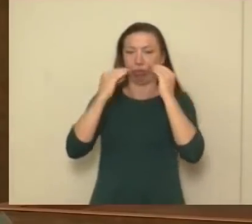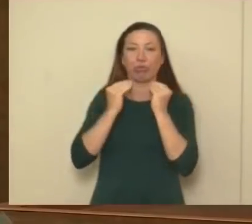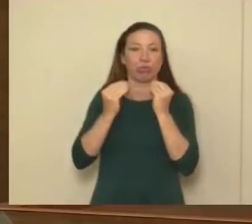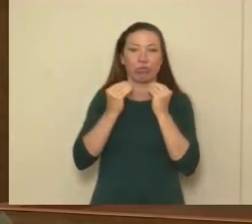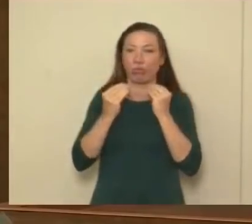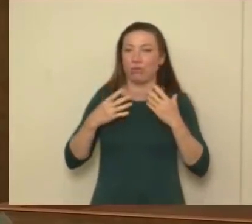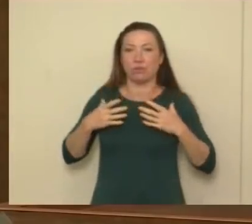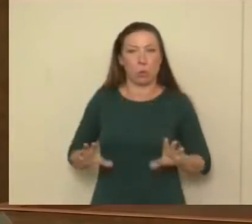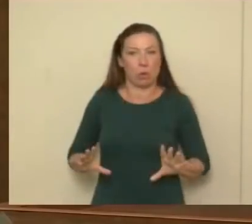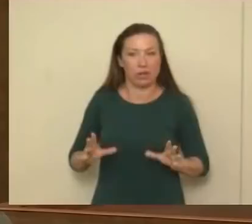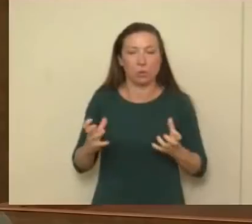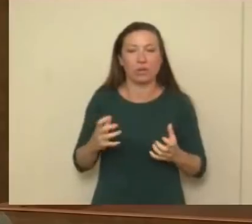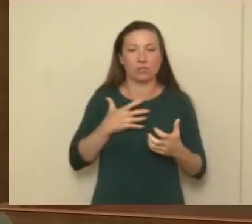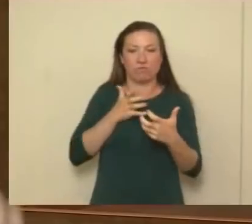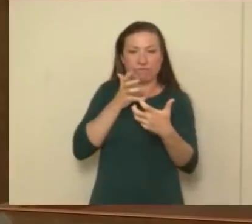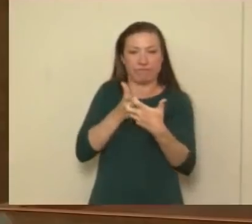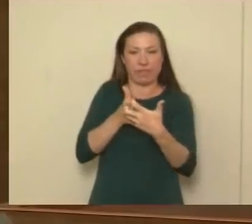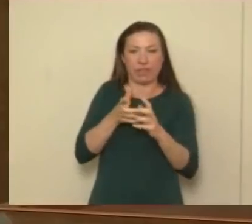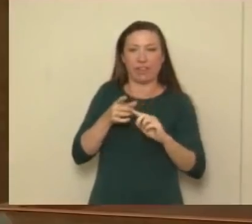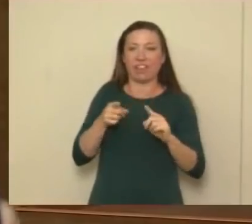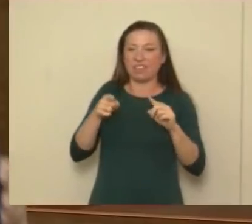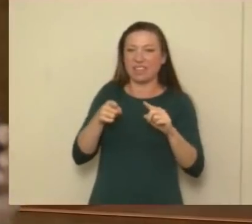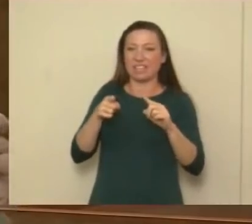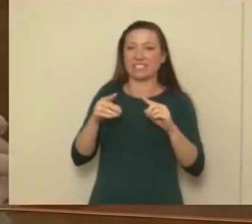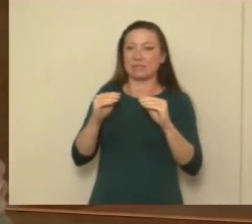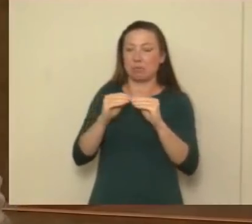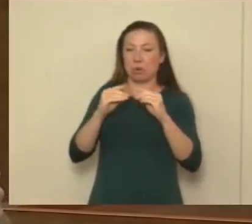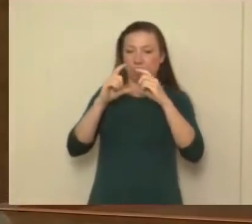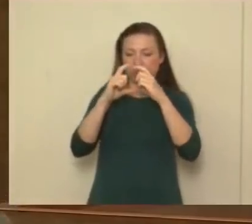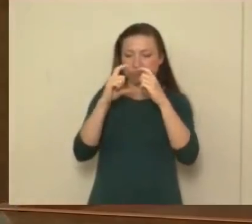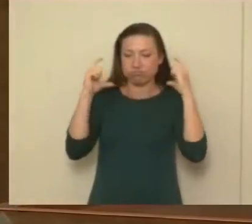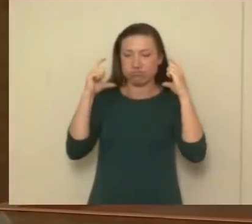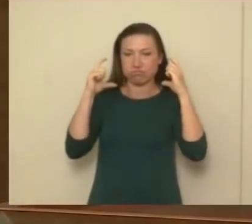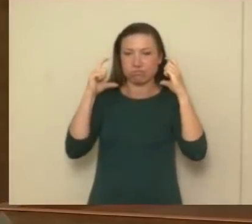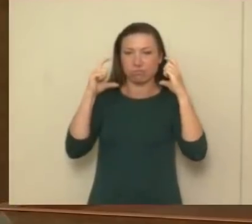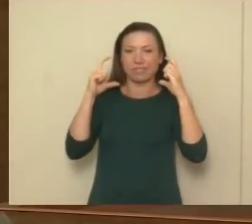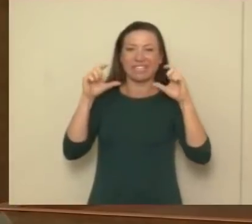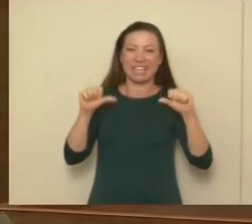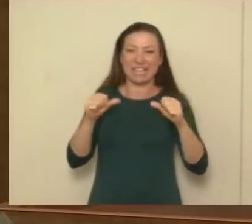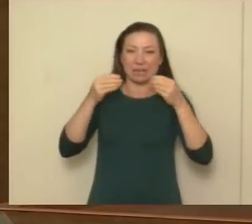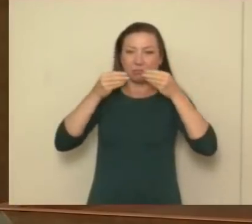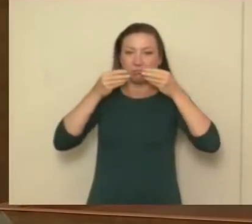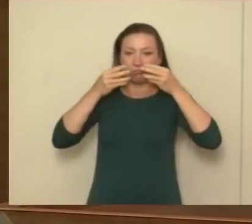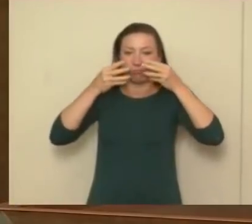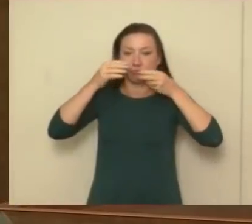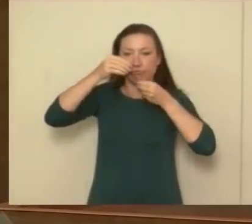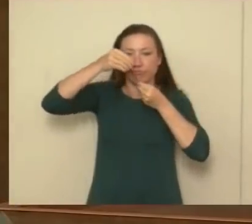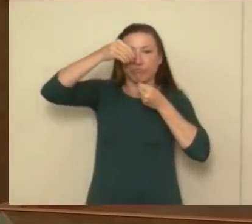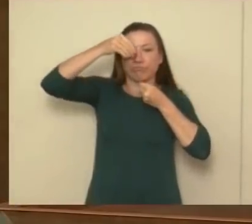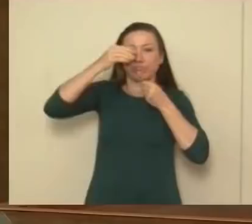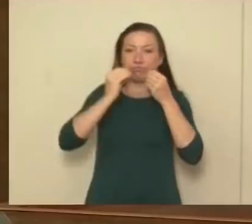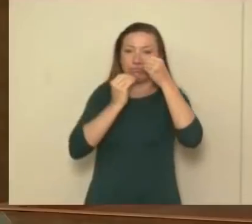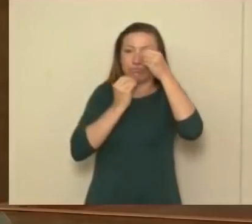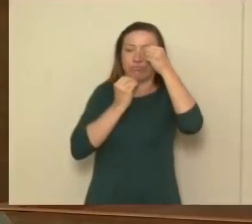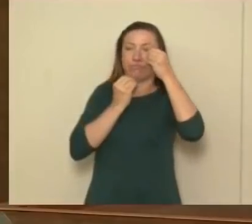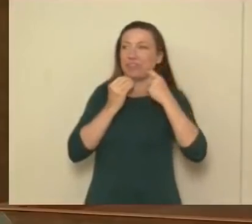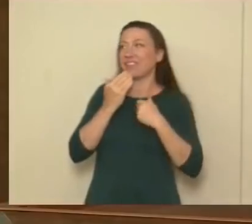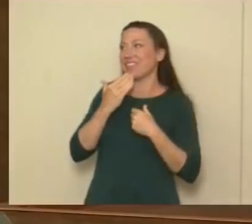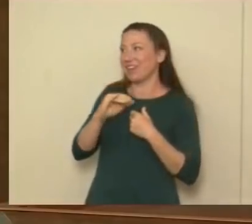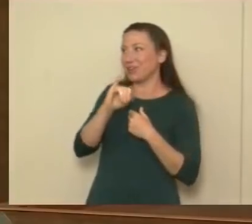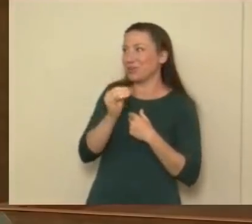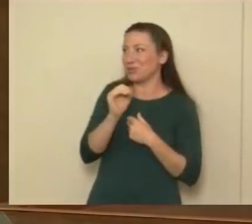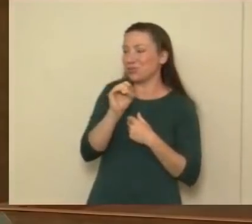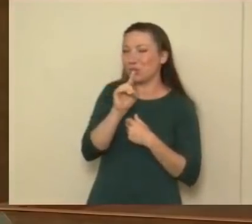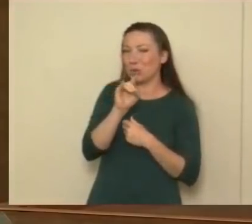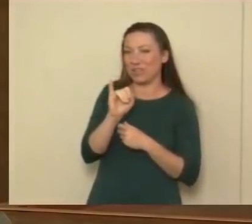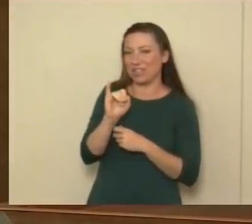sort of a horizontal one that fans out. Thank you to Jody McGinnis Porter for making this for me. Here's another one